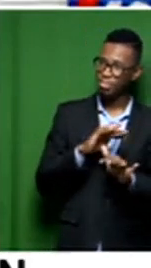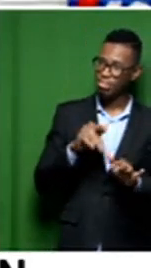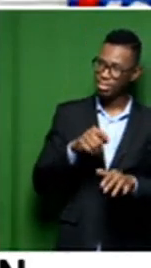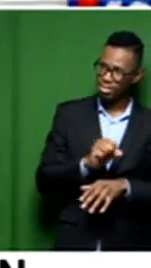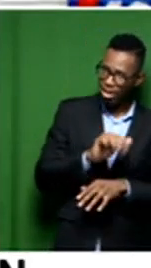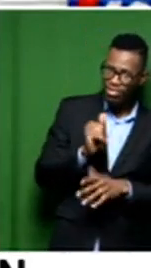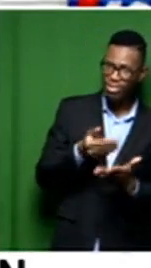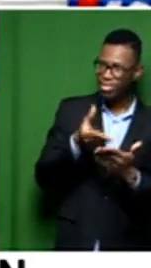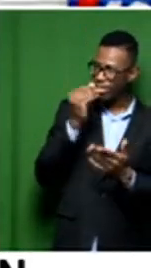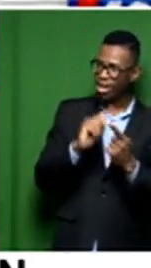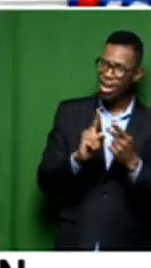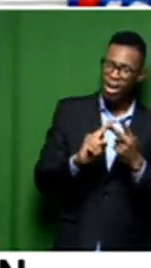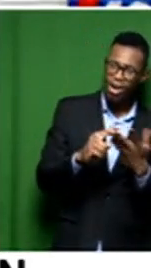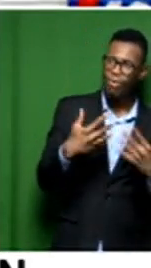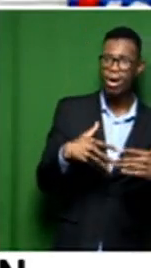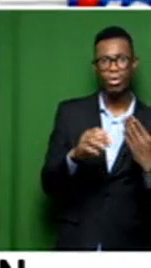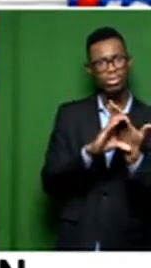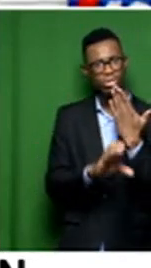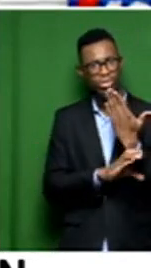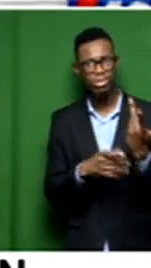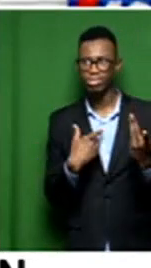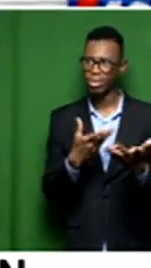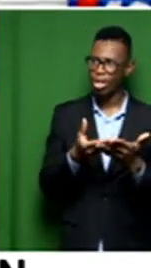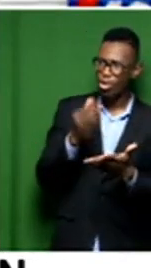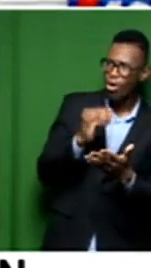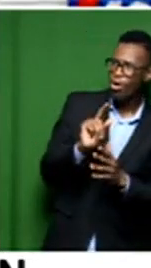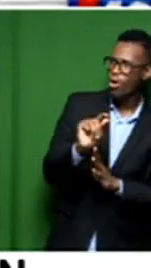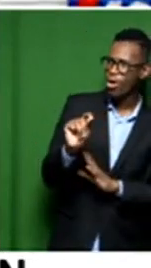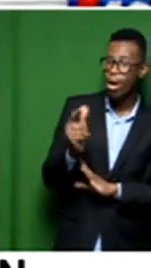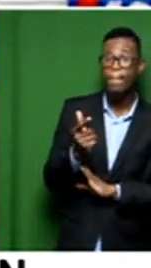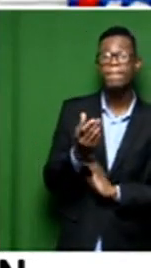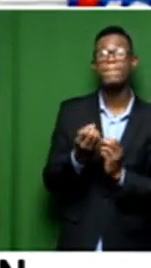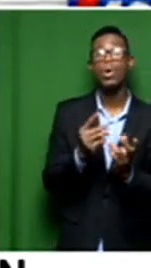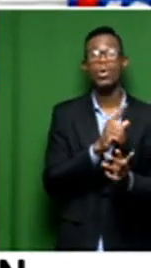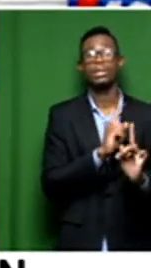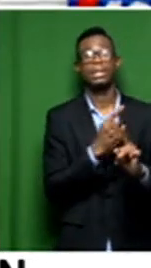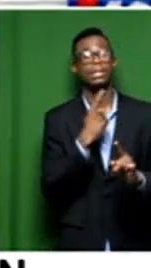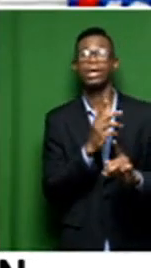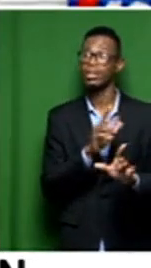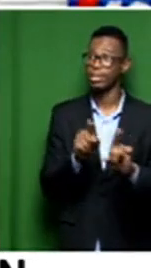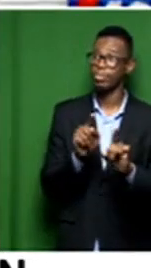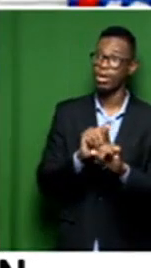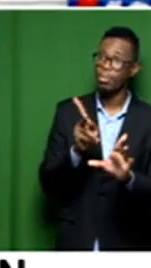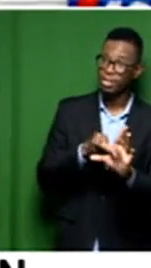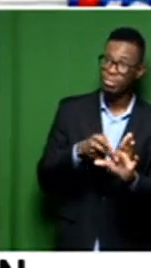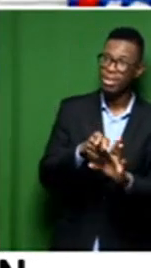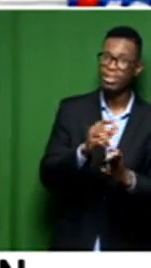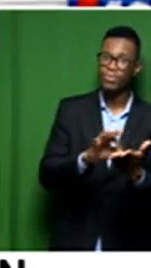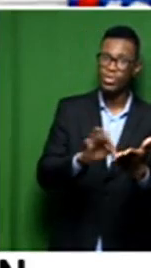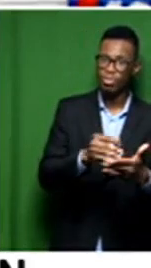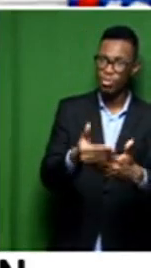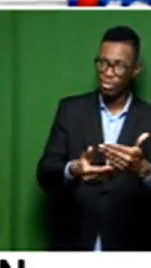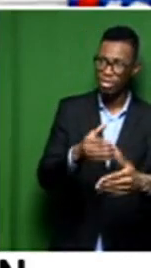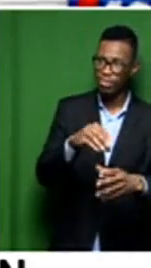South Africa. They've learned about the Constitution. Many educators have told us that they've participated in the voting process themselves because